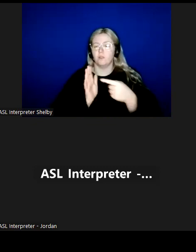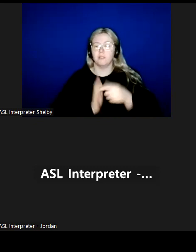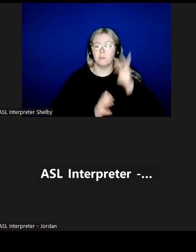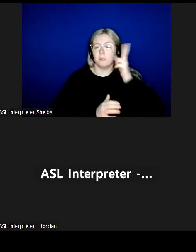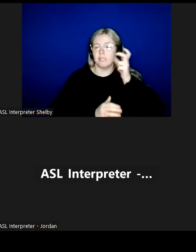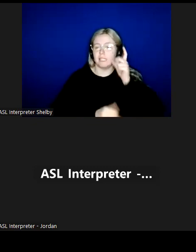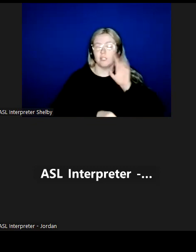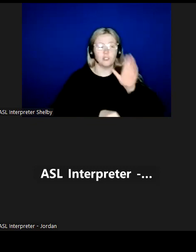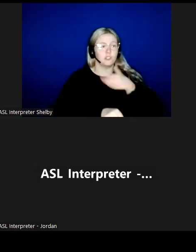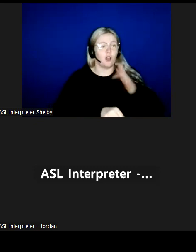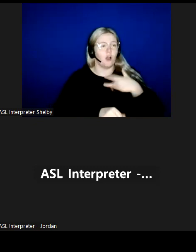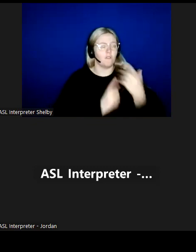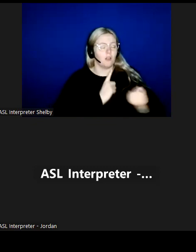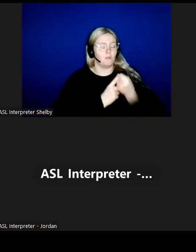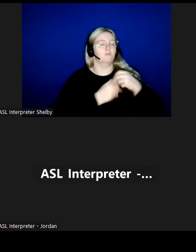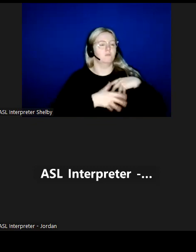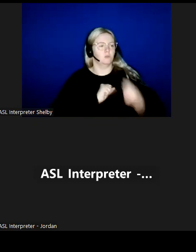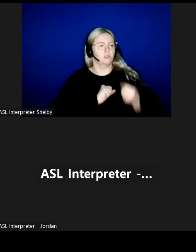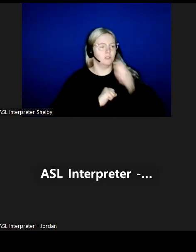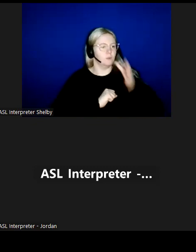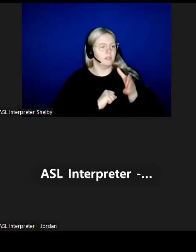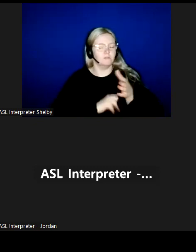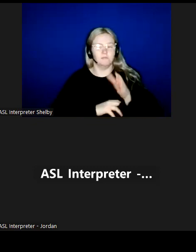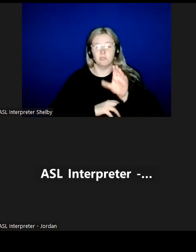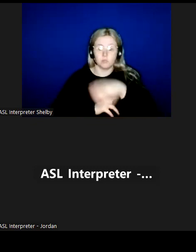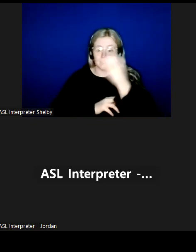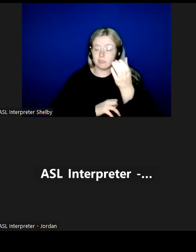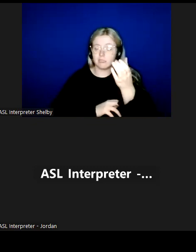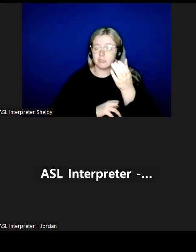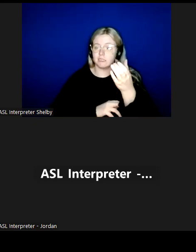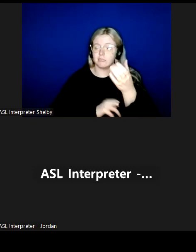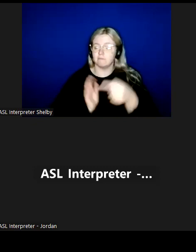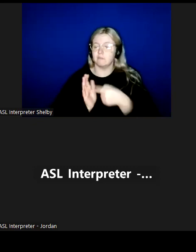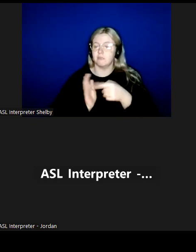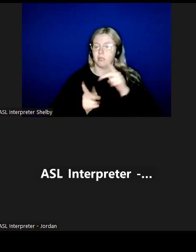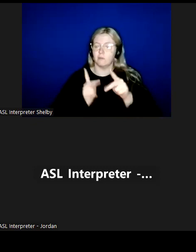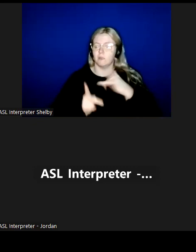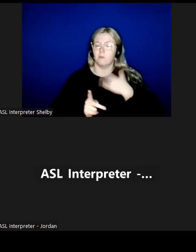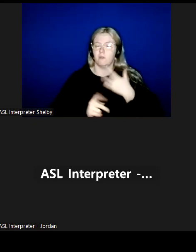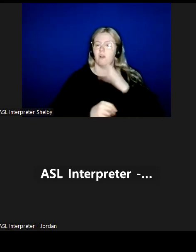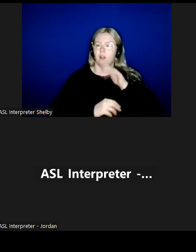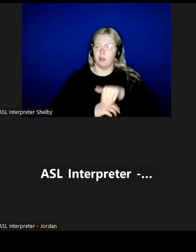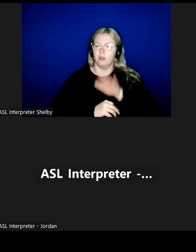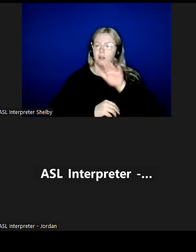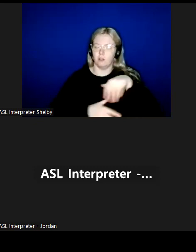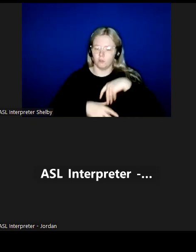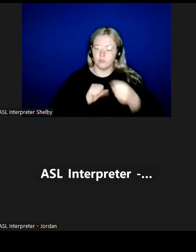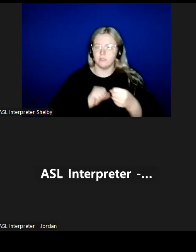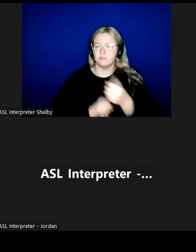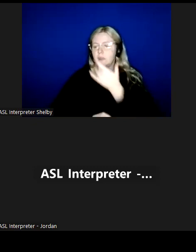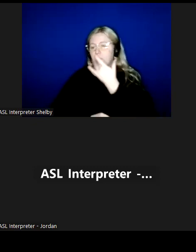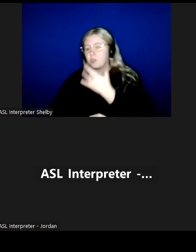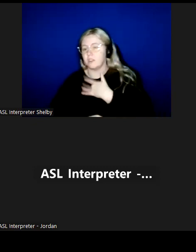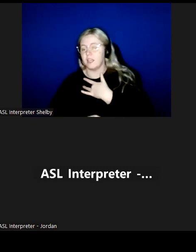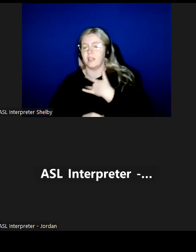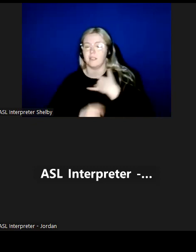that reminds you of a loved one. Christmas is a time when people often feel waves of grief. Birthdays,